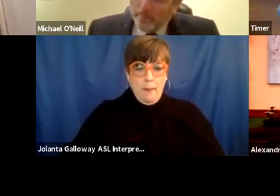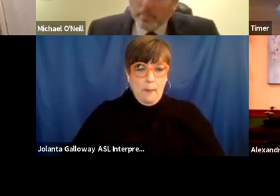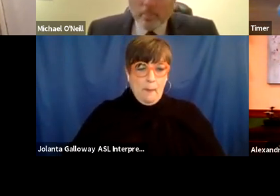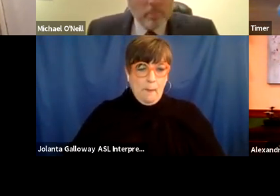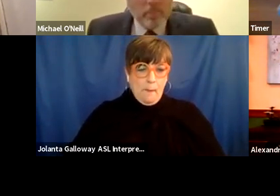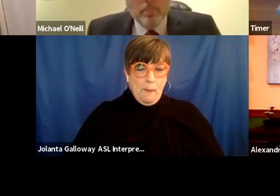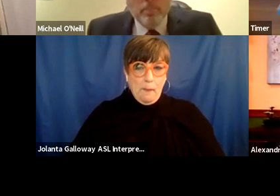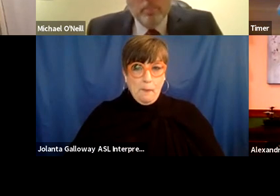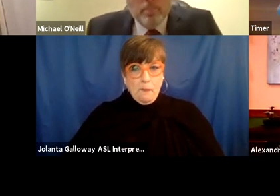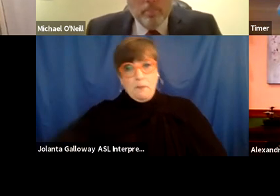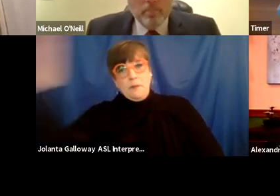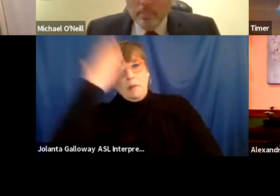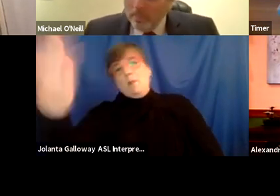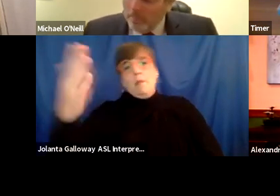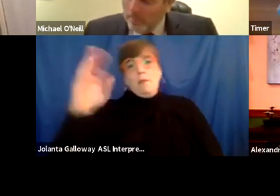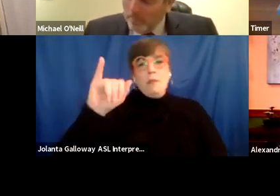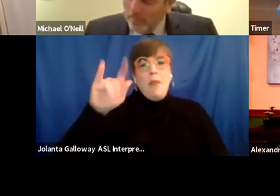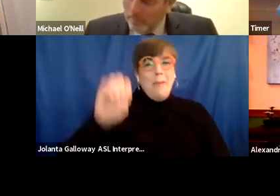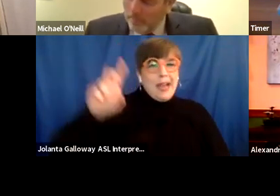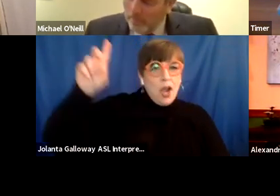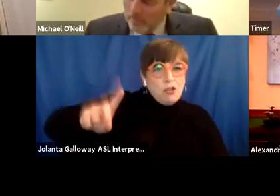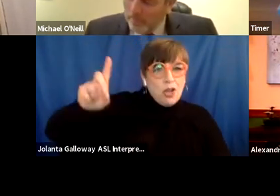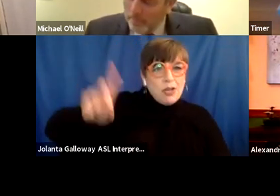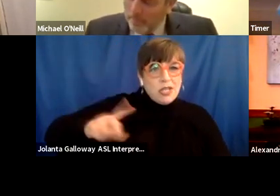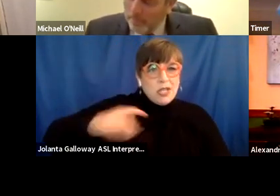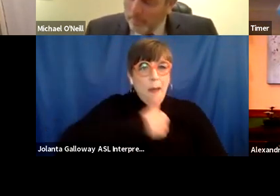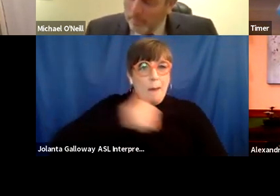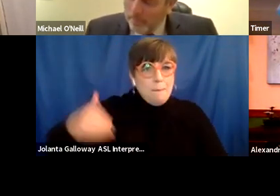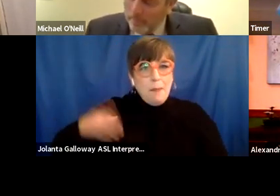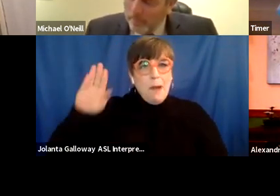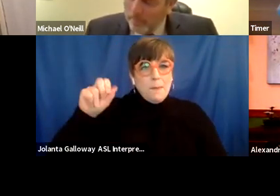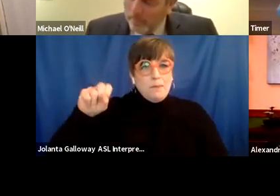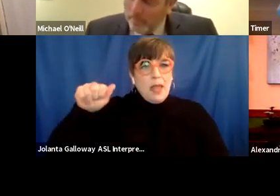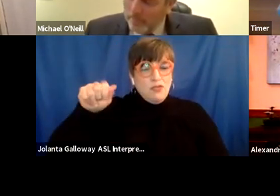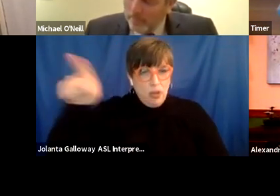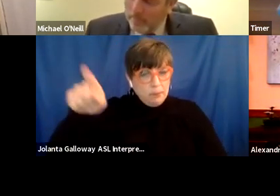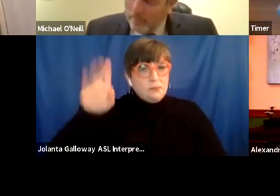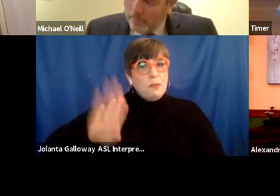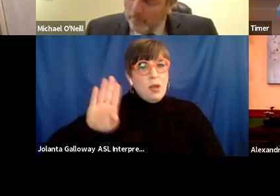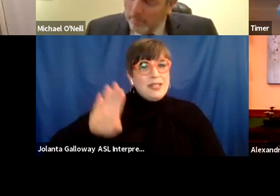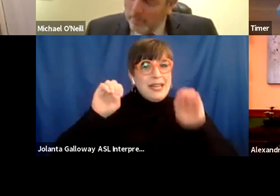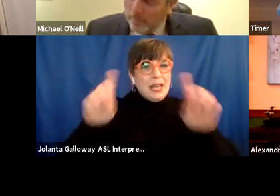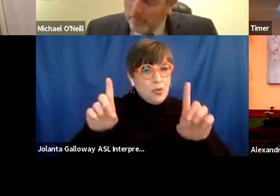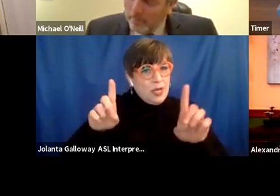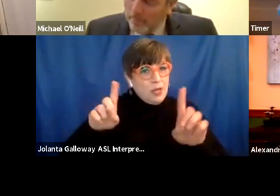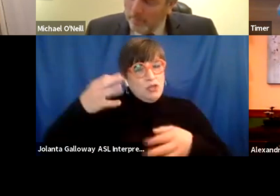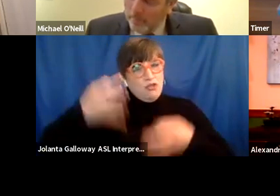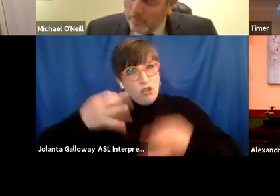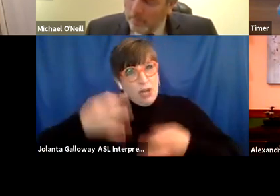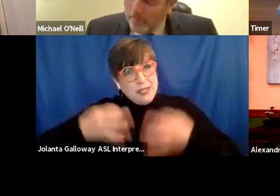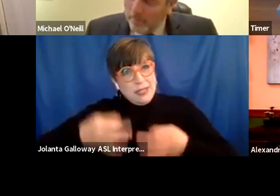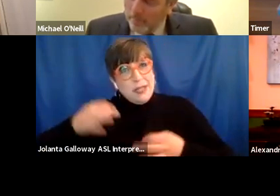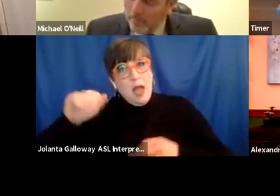Hello, Mike Heishman, Dorchester, member of BEJA, Boston Education Justice Alliance.